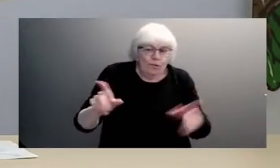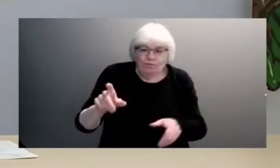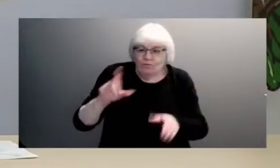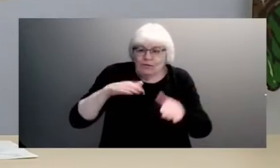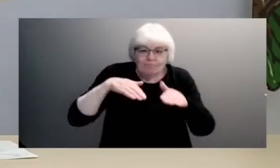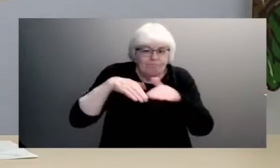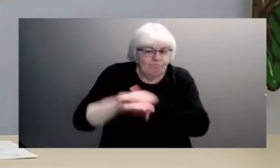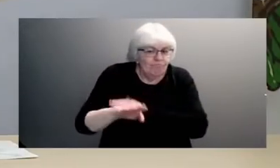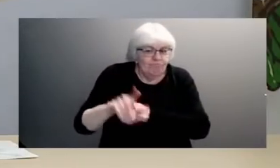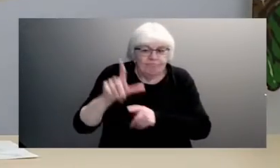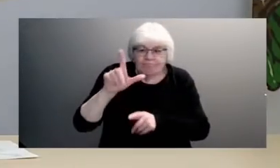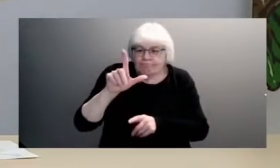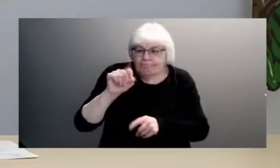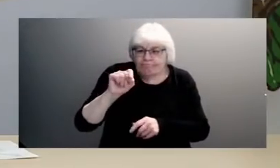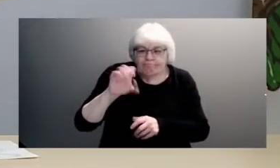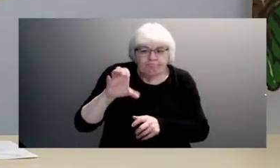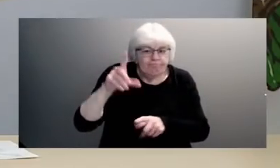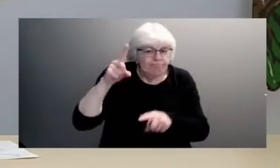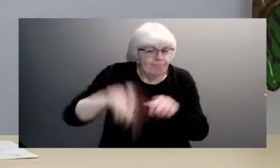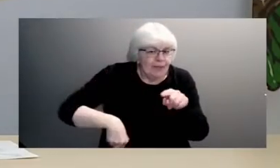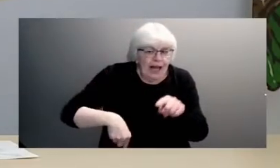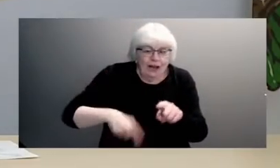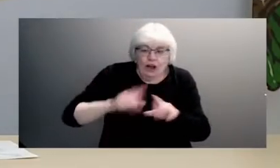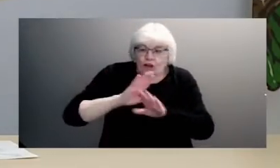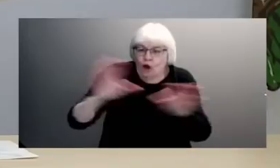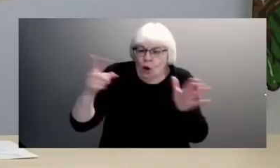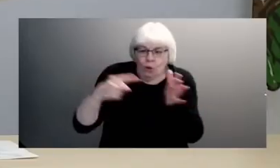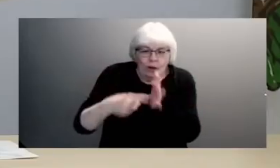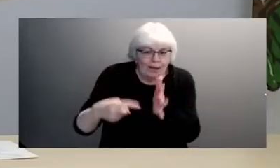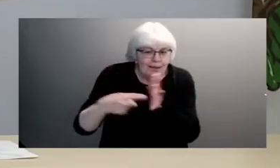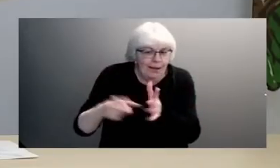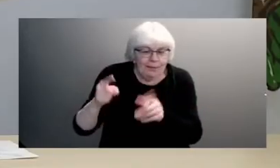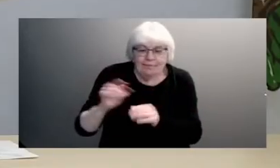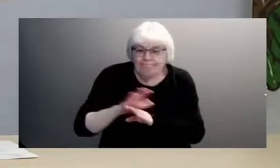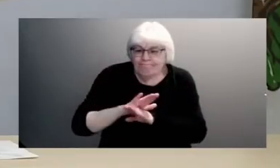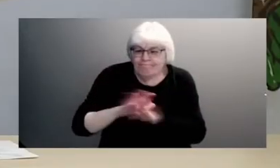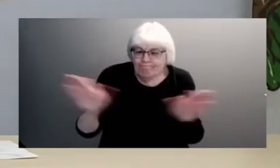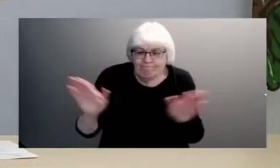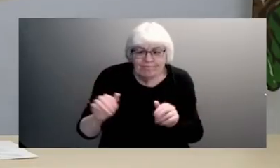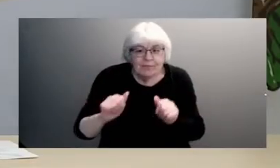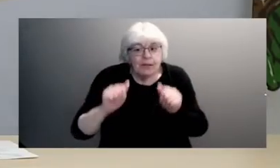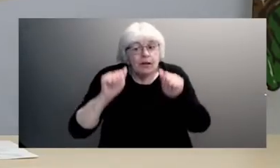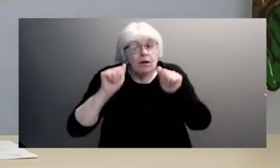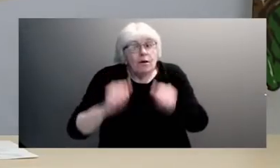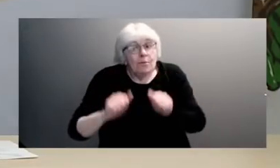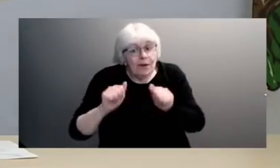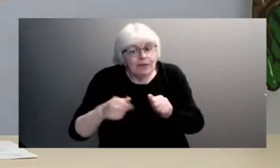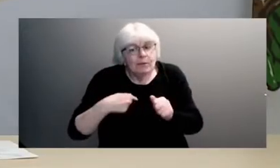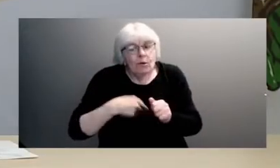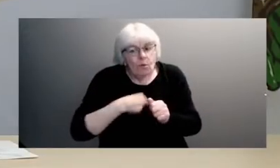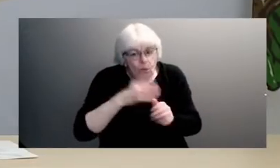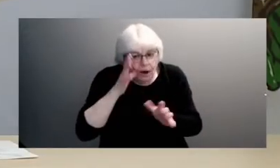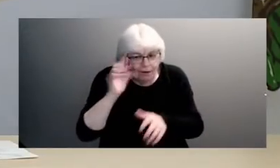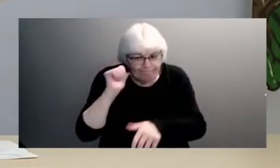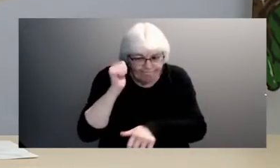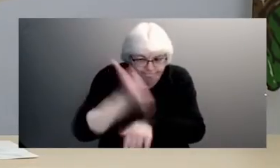there could be isolation requirements at some point if we're feeling like that is the only way that we